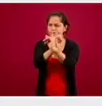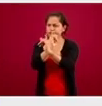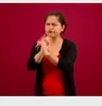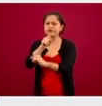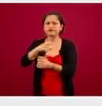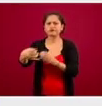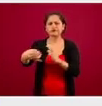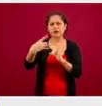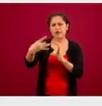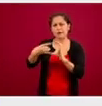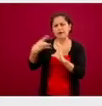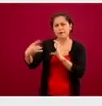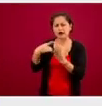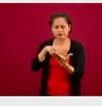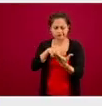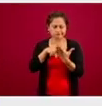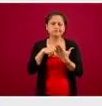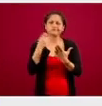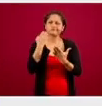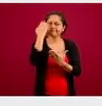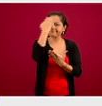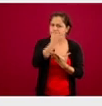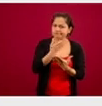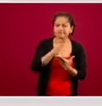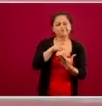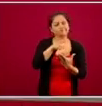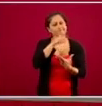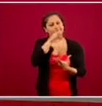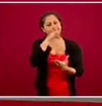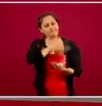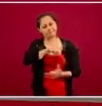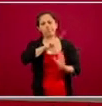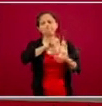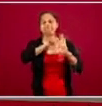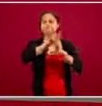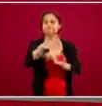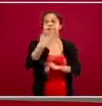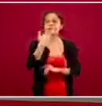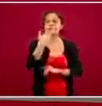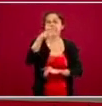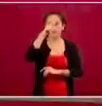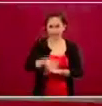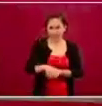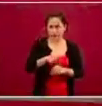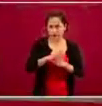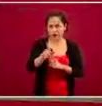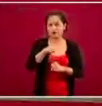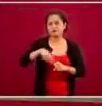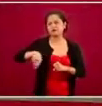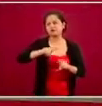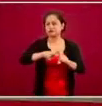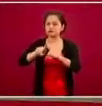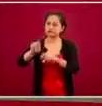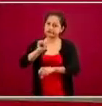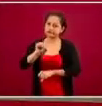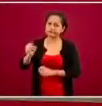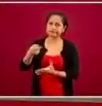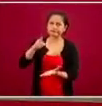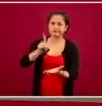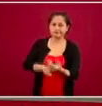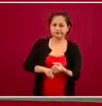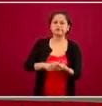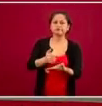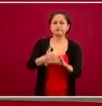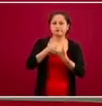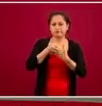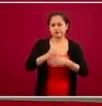do a CPR test. Myth, the N95 face masks are reusable.